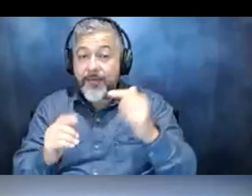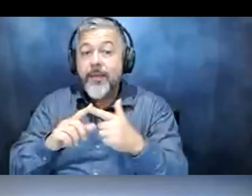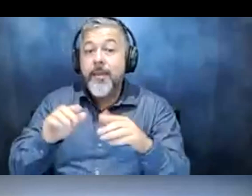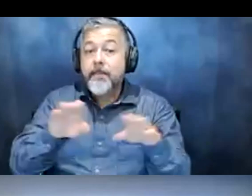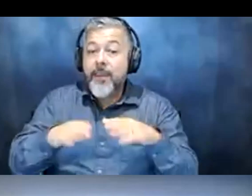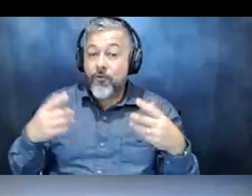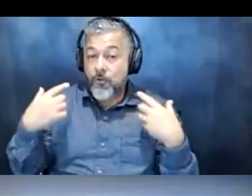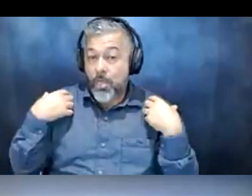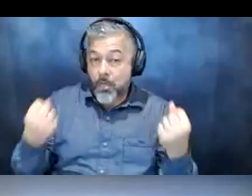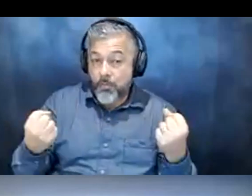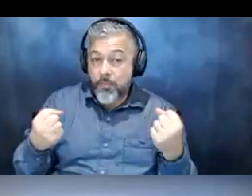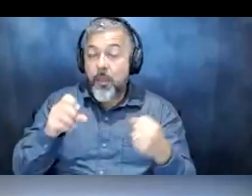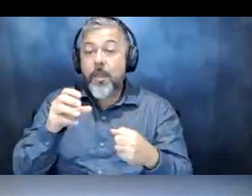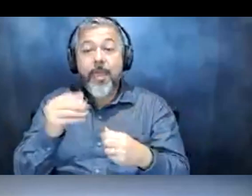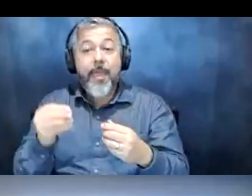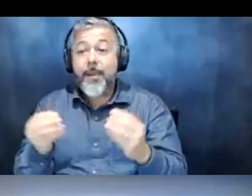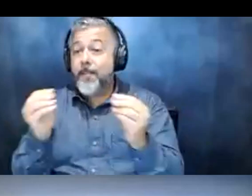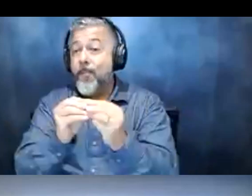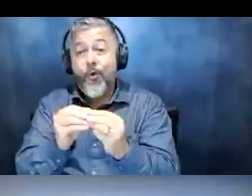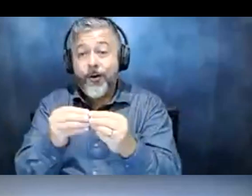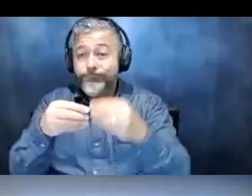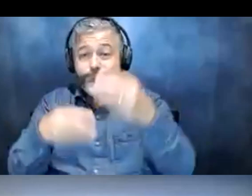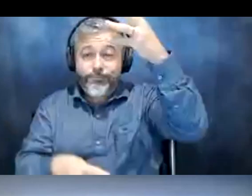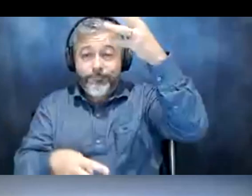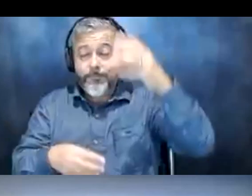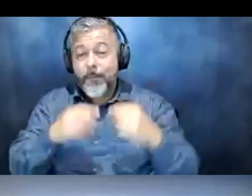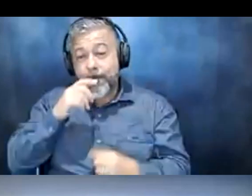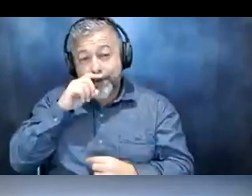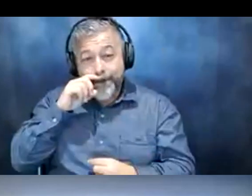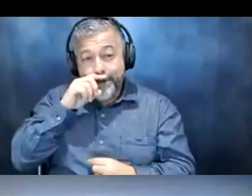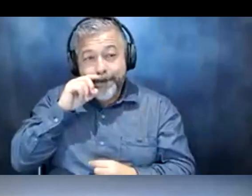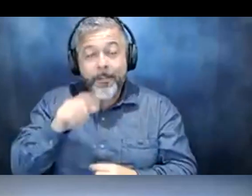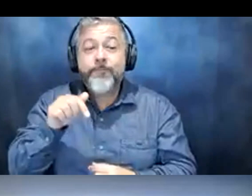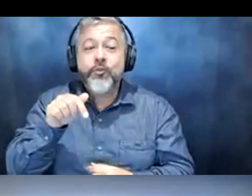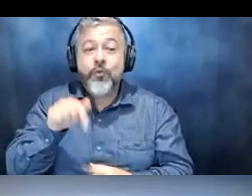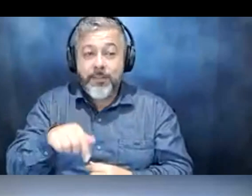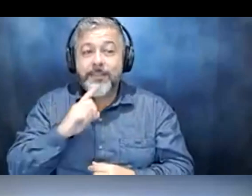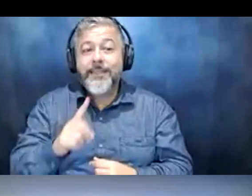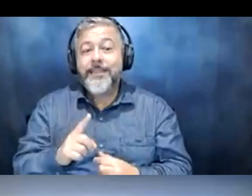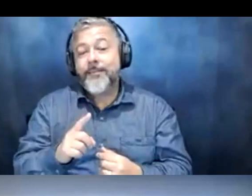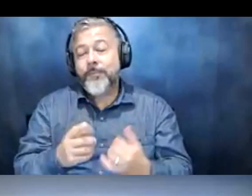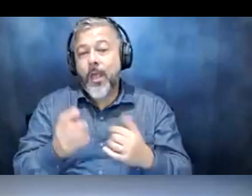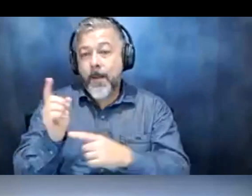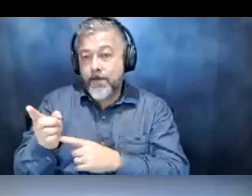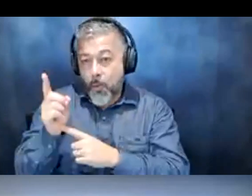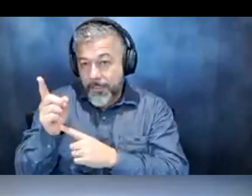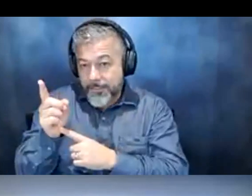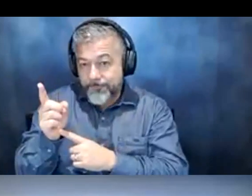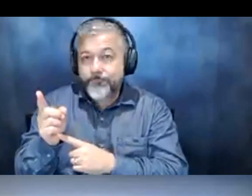or popcorn it and you name it. So this is a moment. We've got